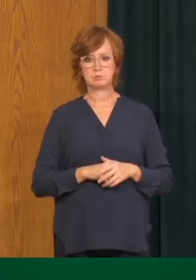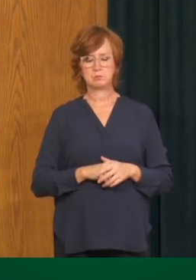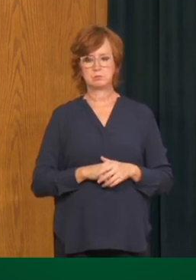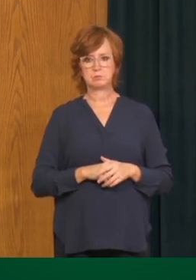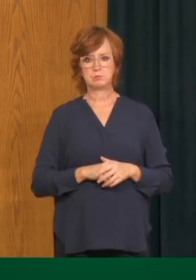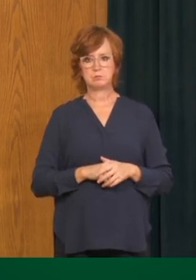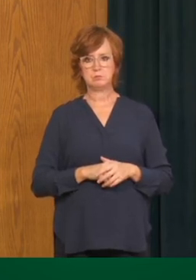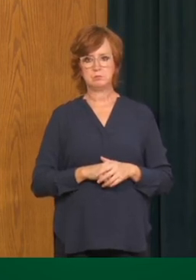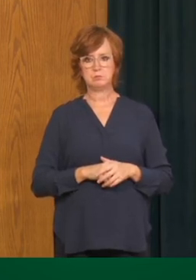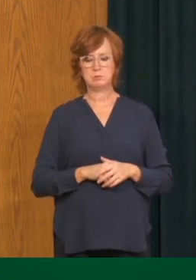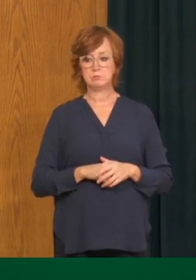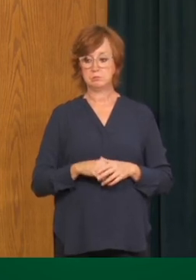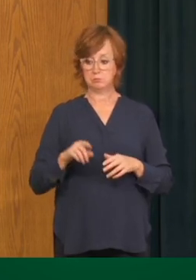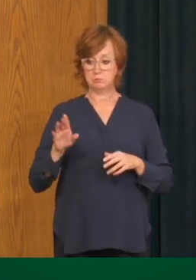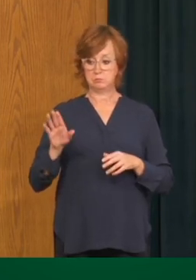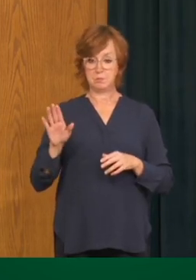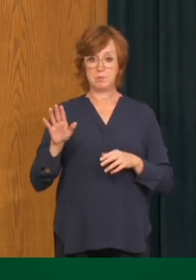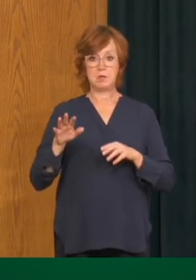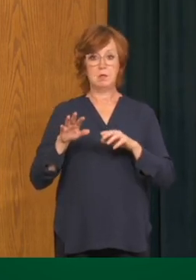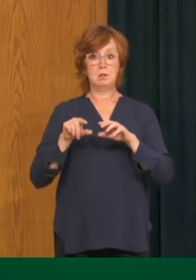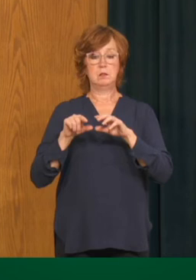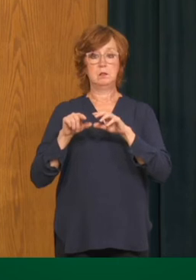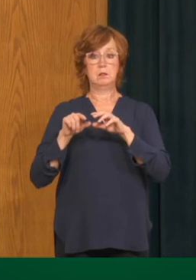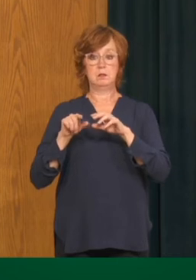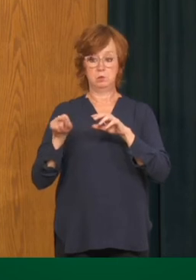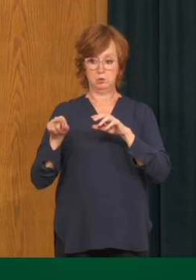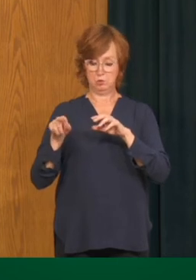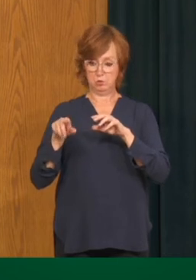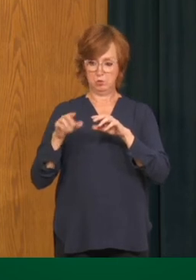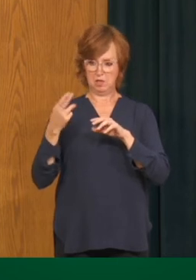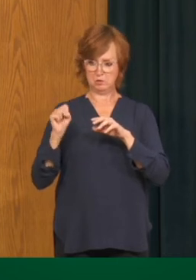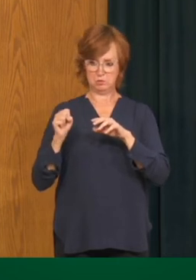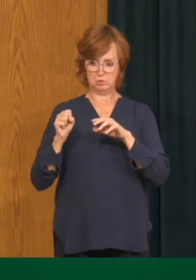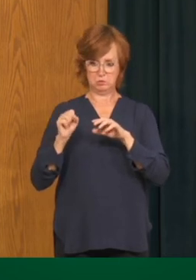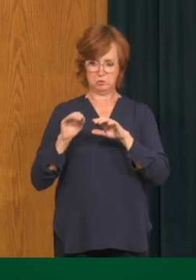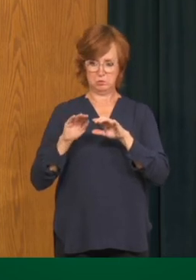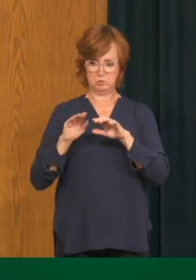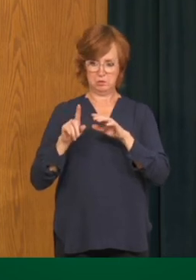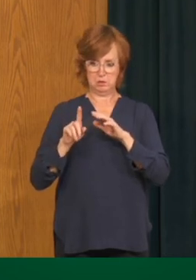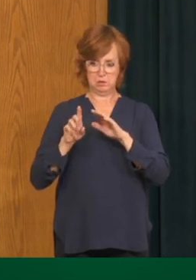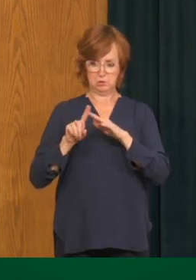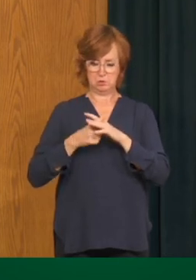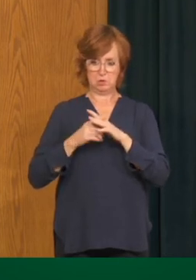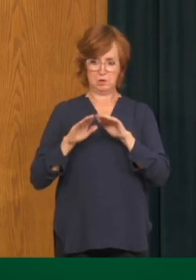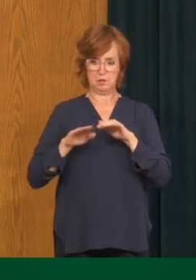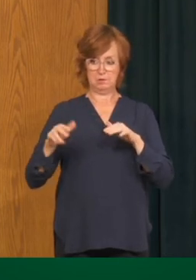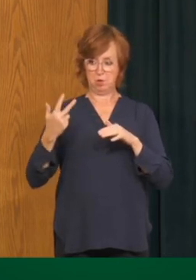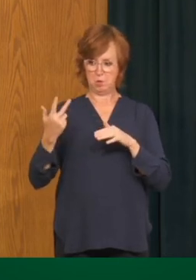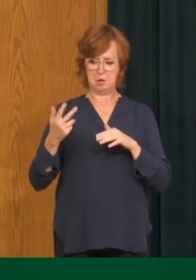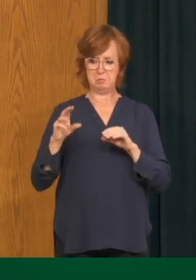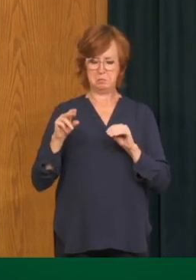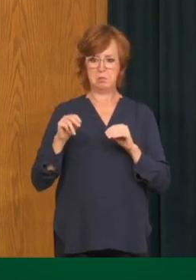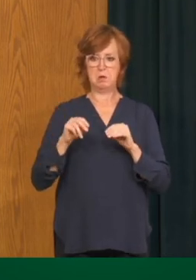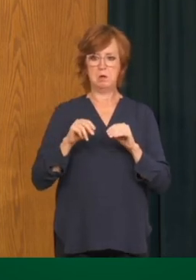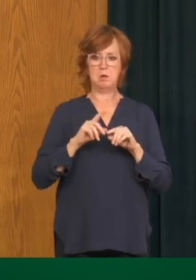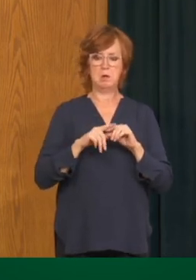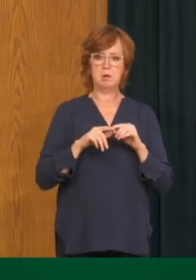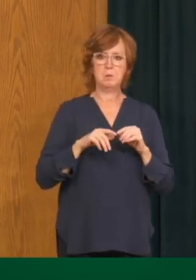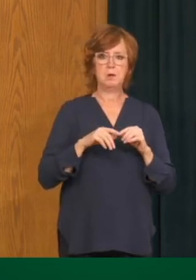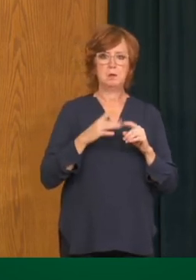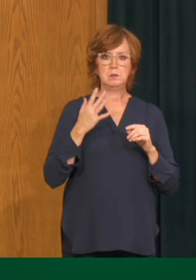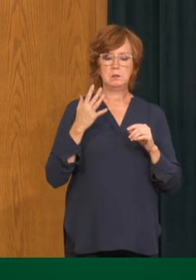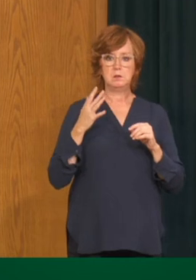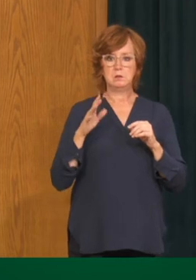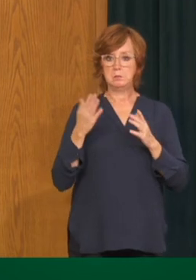3 because they can start at level 2 in a way that all grades start on the same day with mask